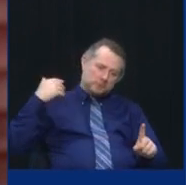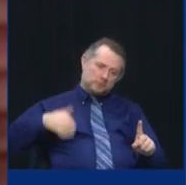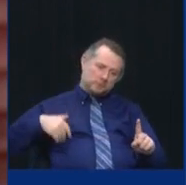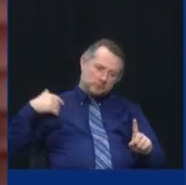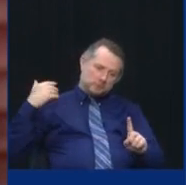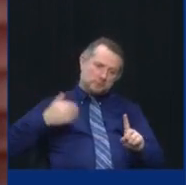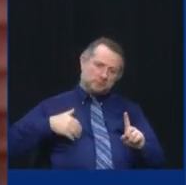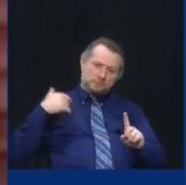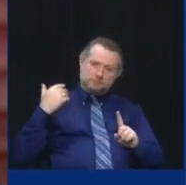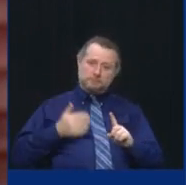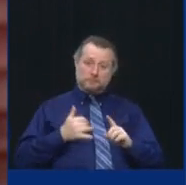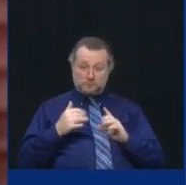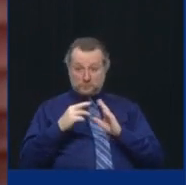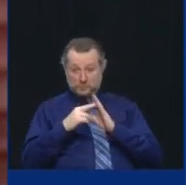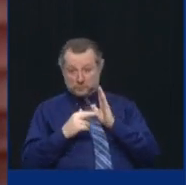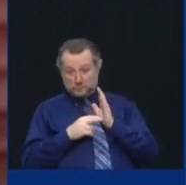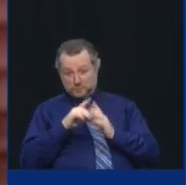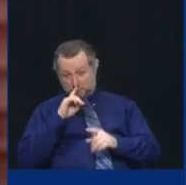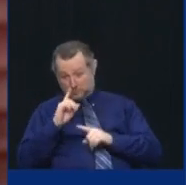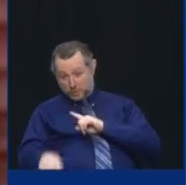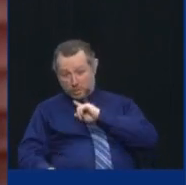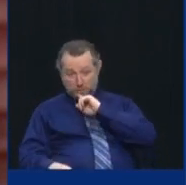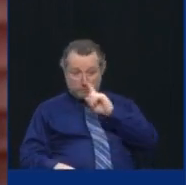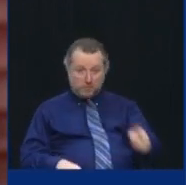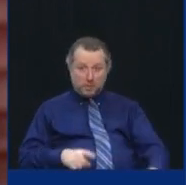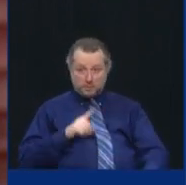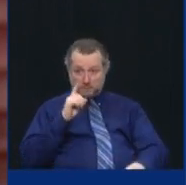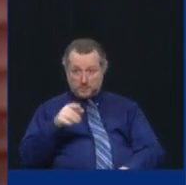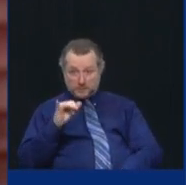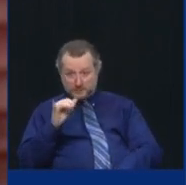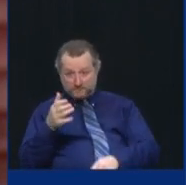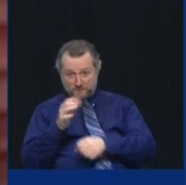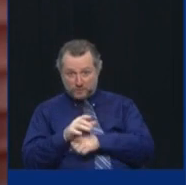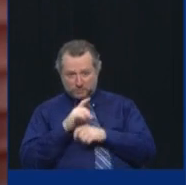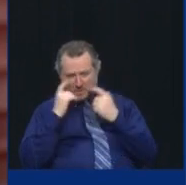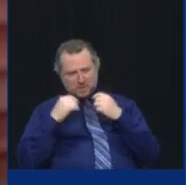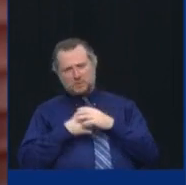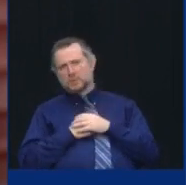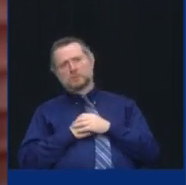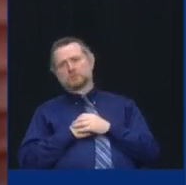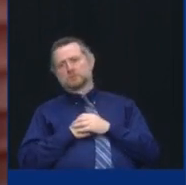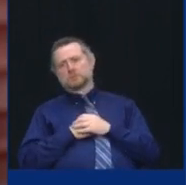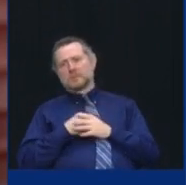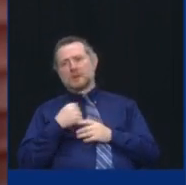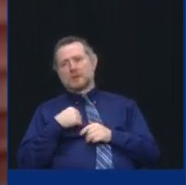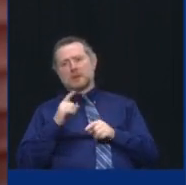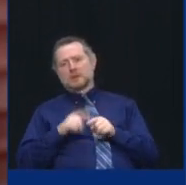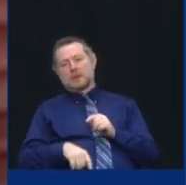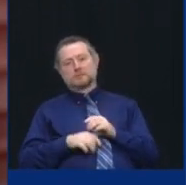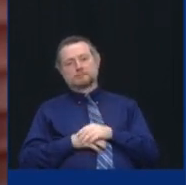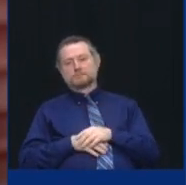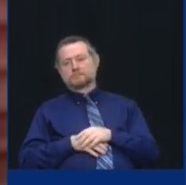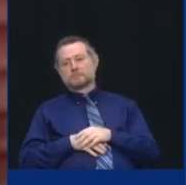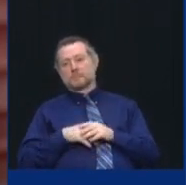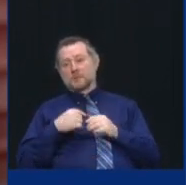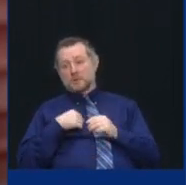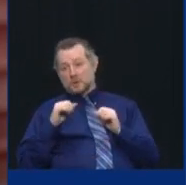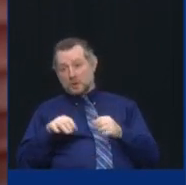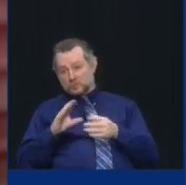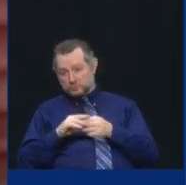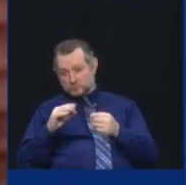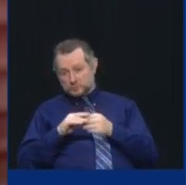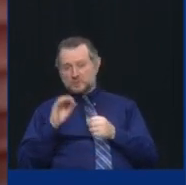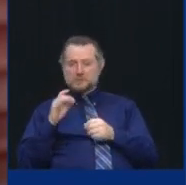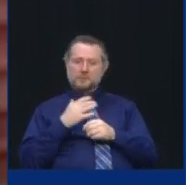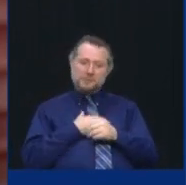rules. Government can't tell you to wear a mask. I can't. I can say it, wear a